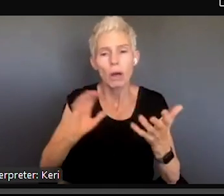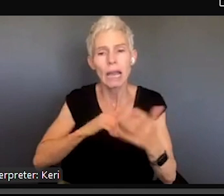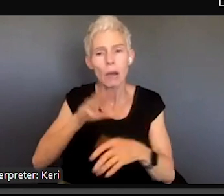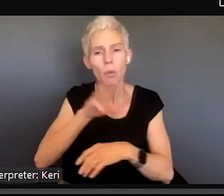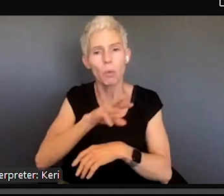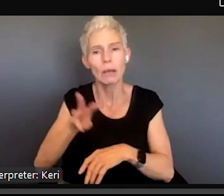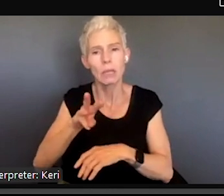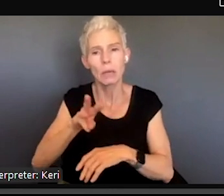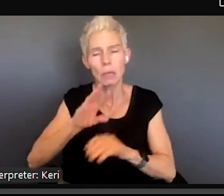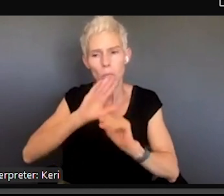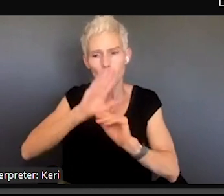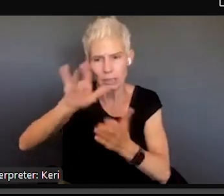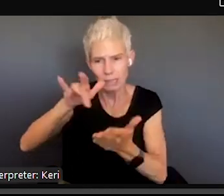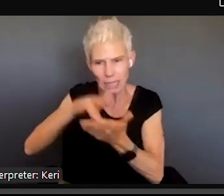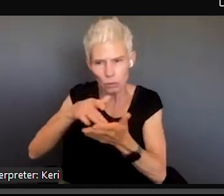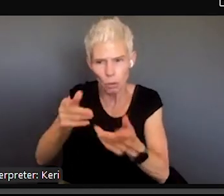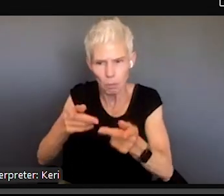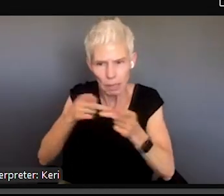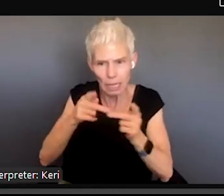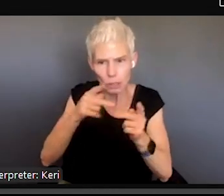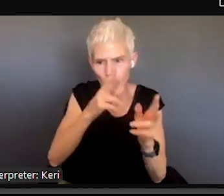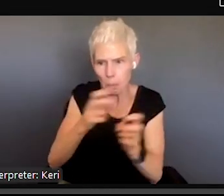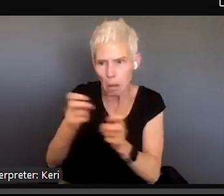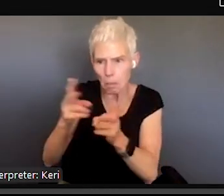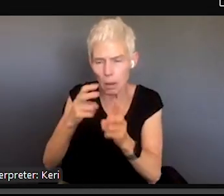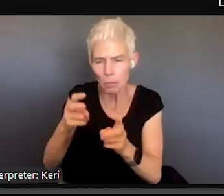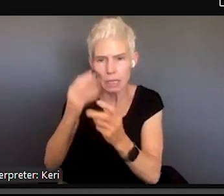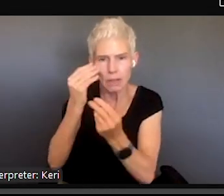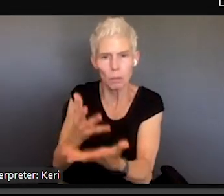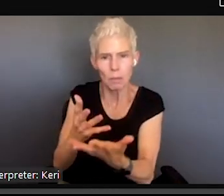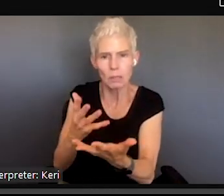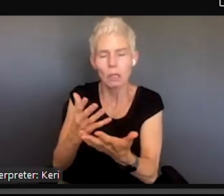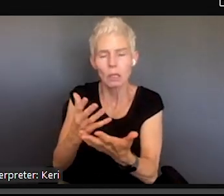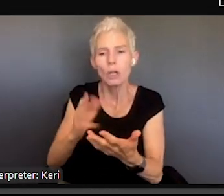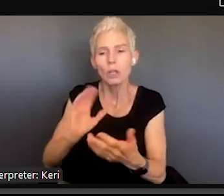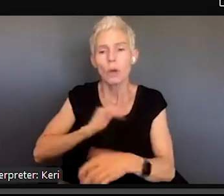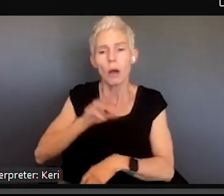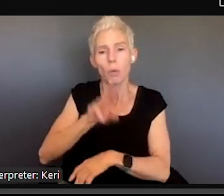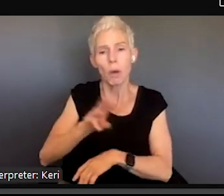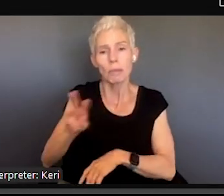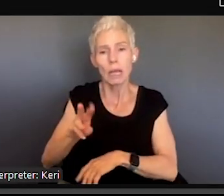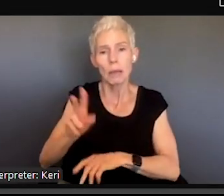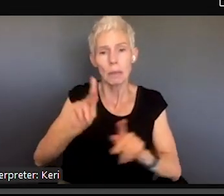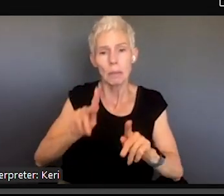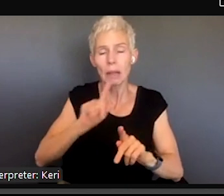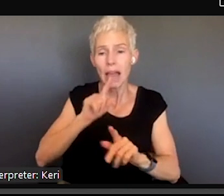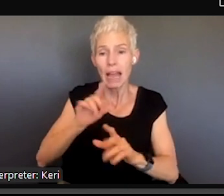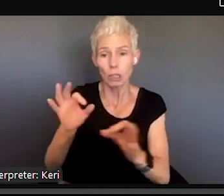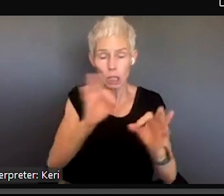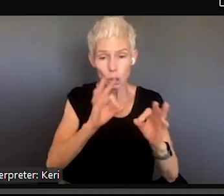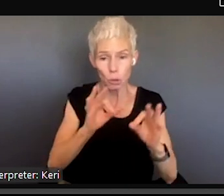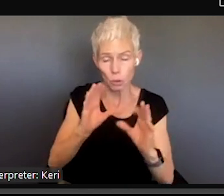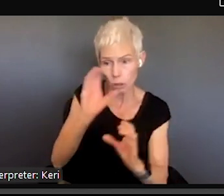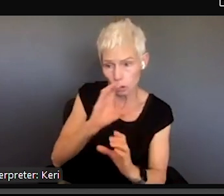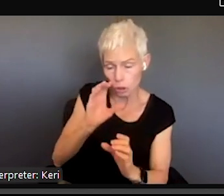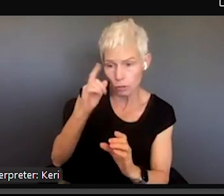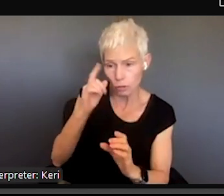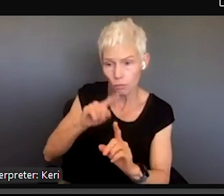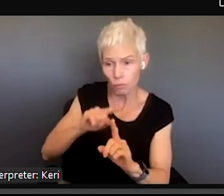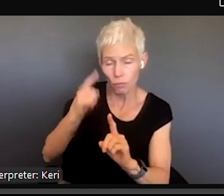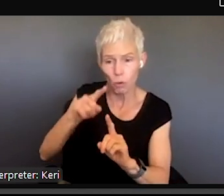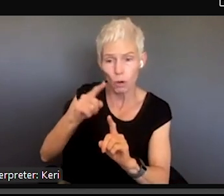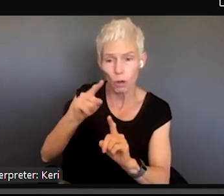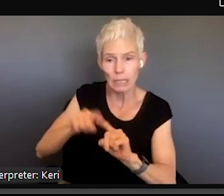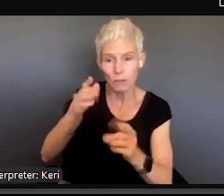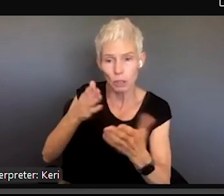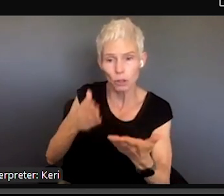centralized place of information. So we've actually worked to have our website be, when people Google search for services, it actually takes them to our